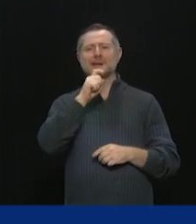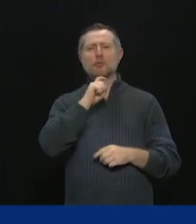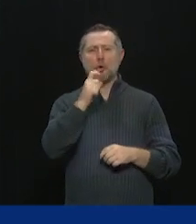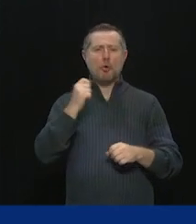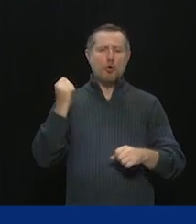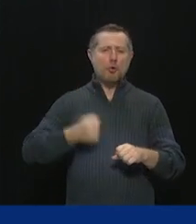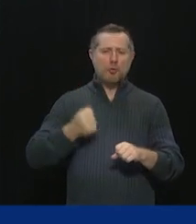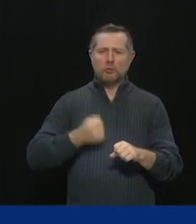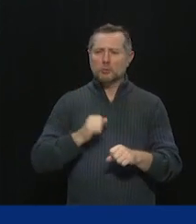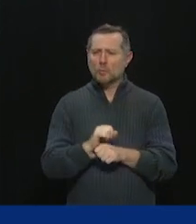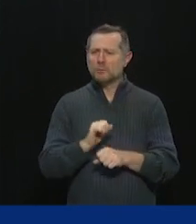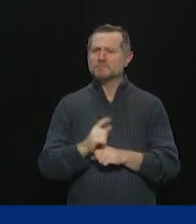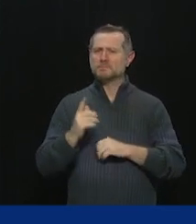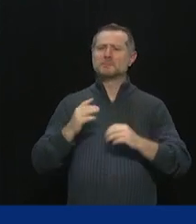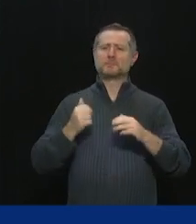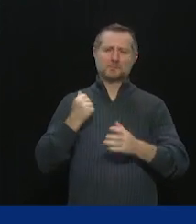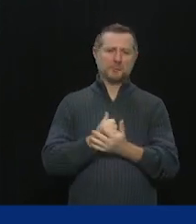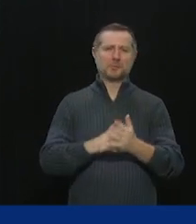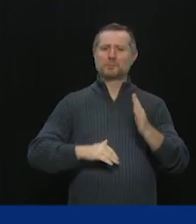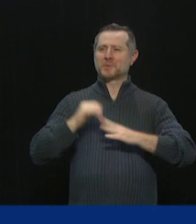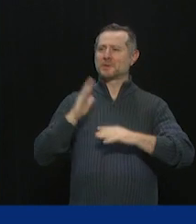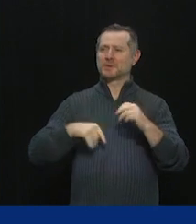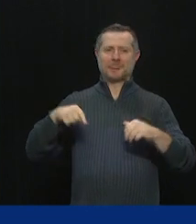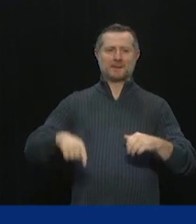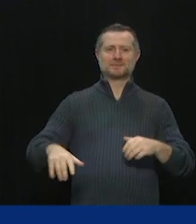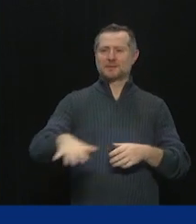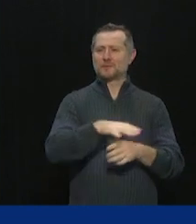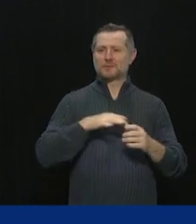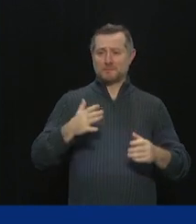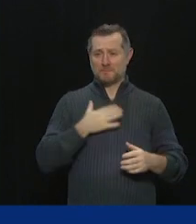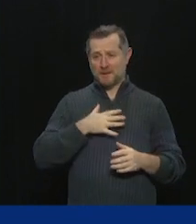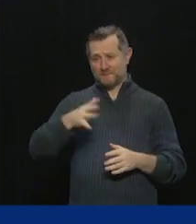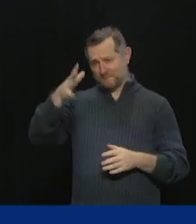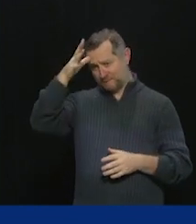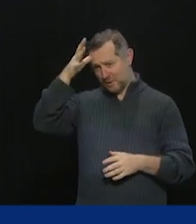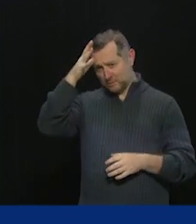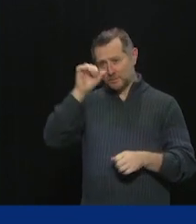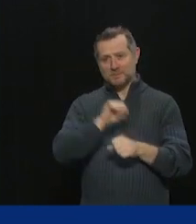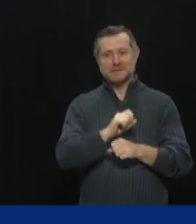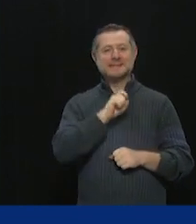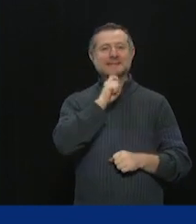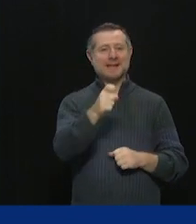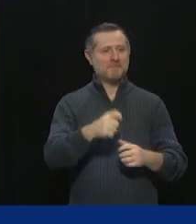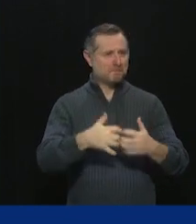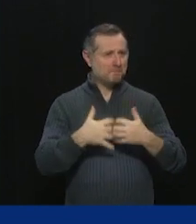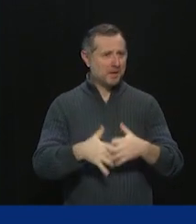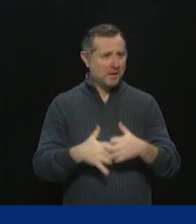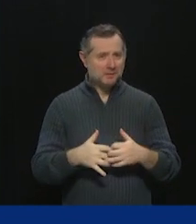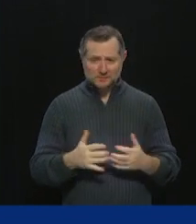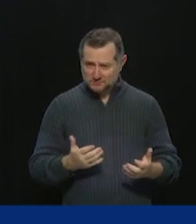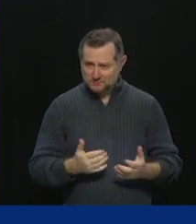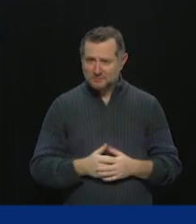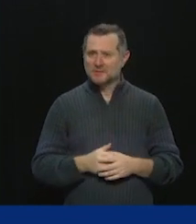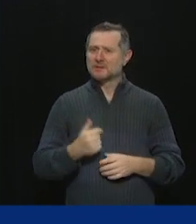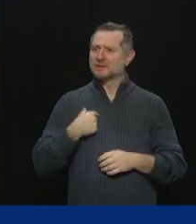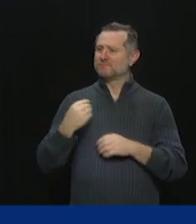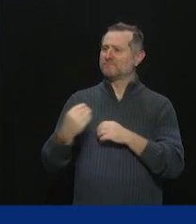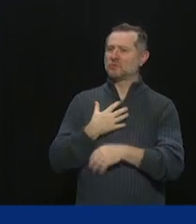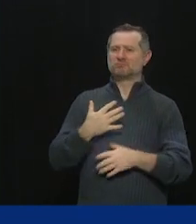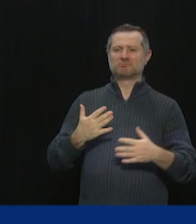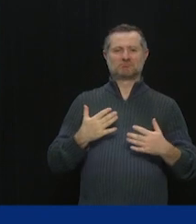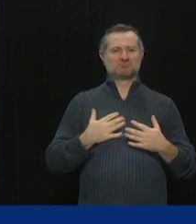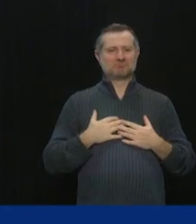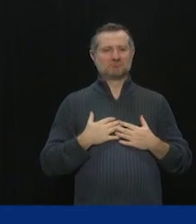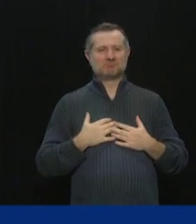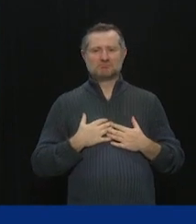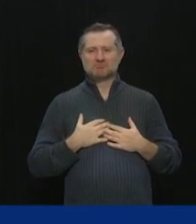community. And therefore, and my own father worked at the steel plant. Their blood is running through my veins. The iron we built, the